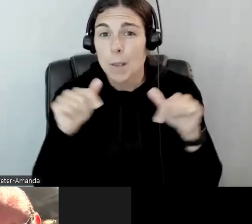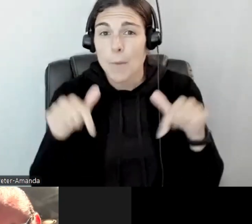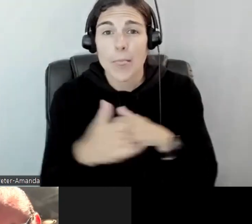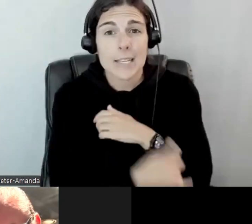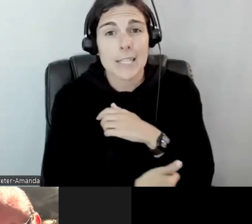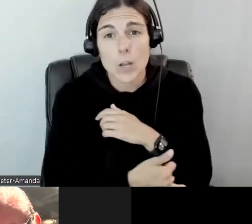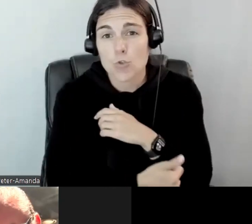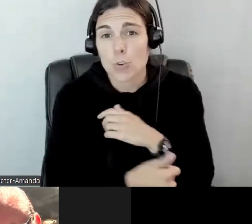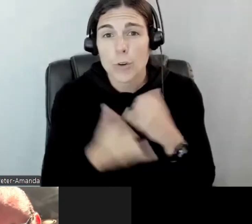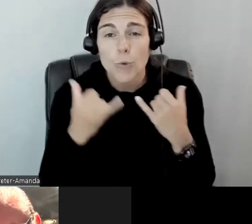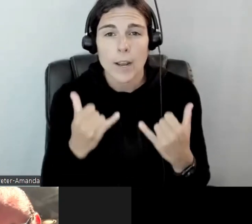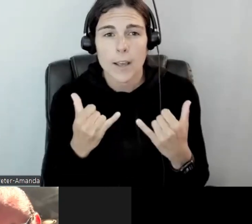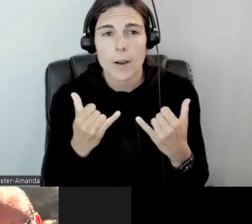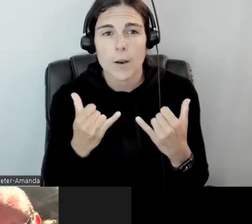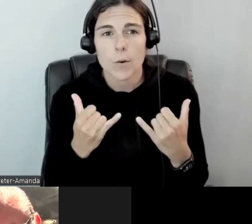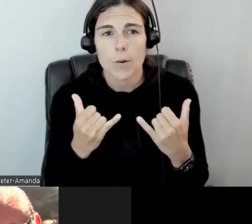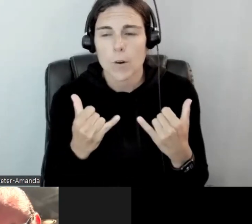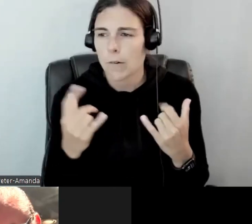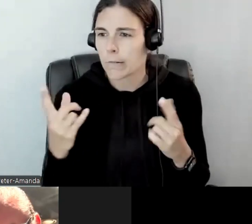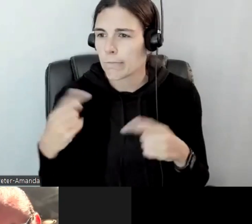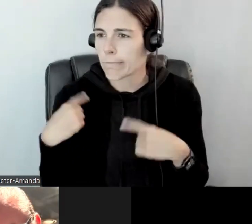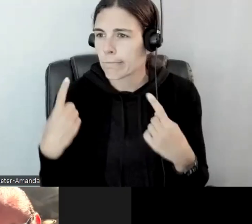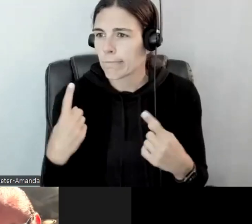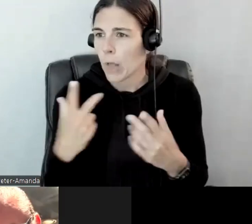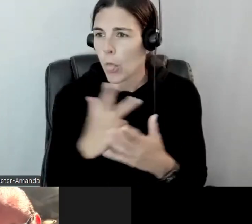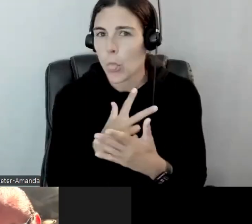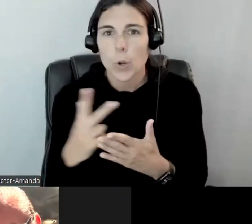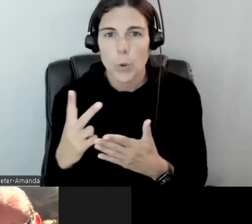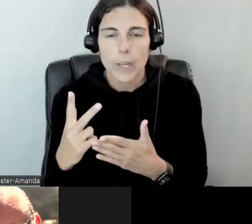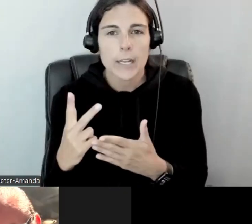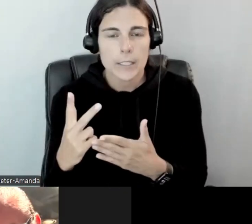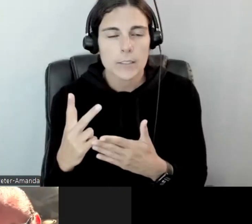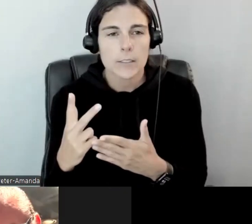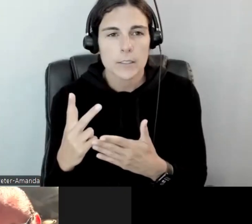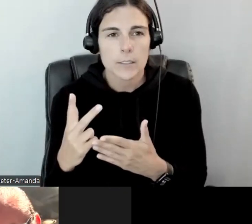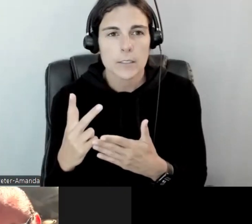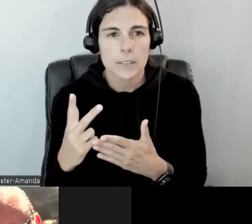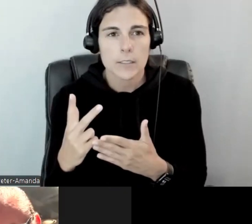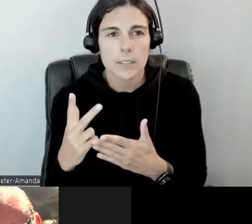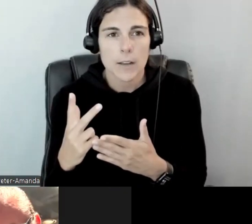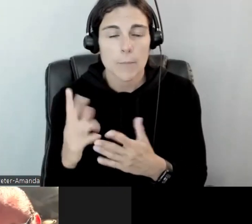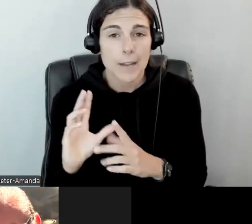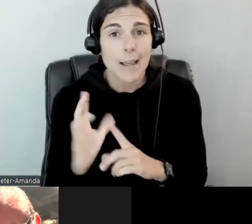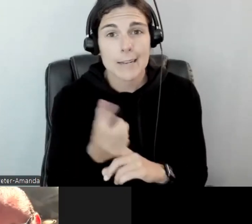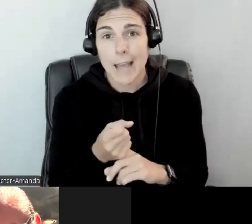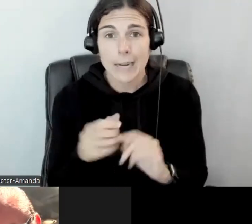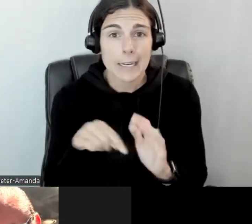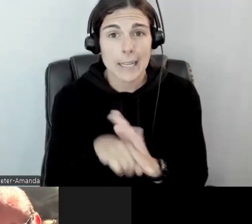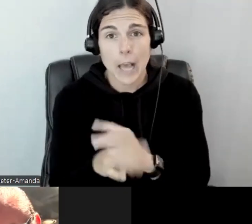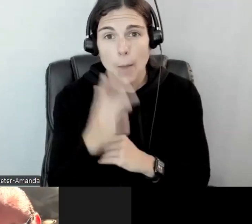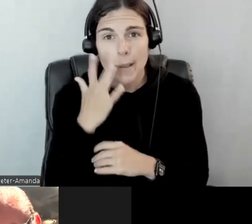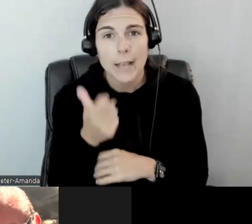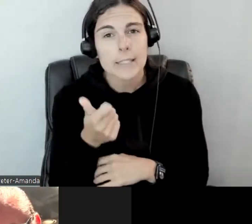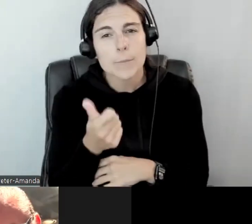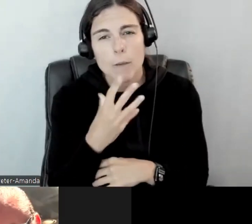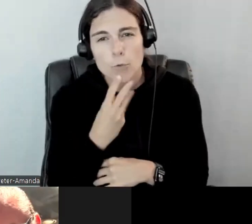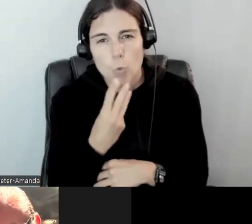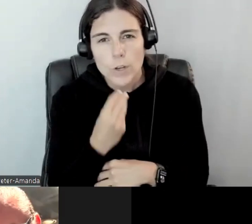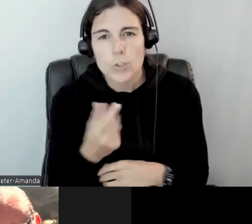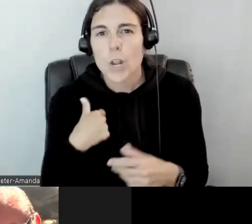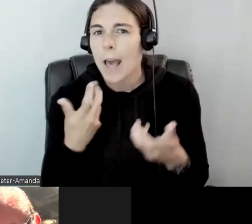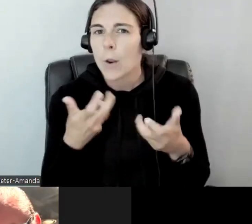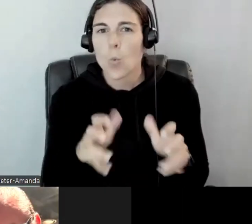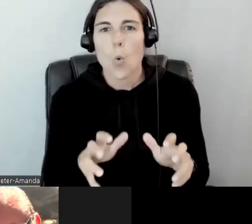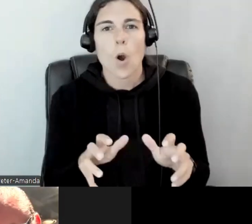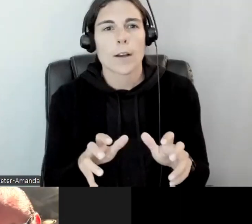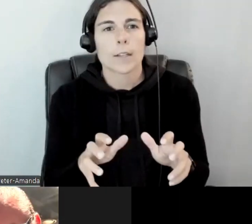right now, over the last 3 weeks, have been attacked and killed for being Jewish, and I don't want